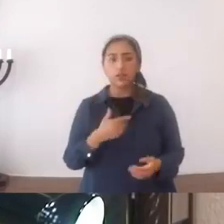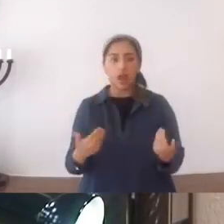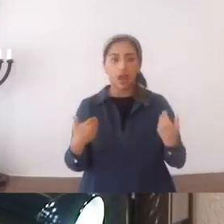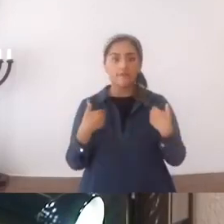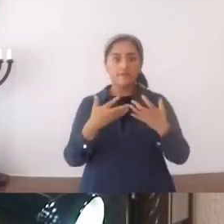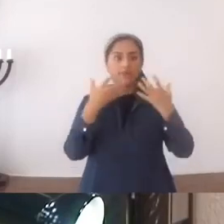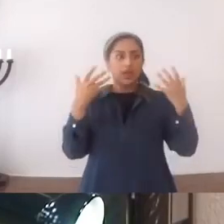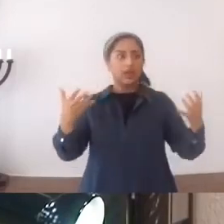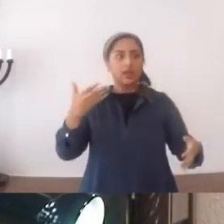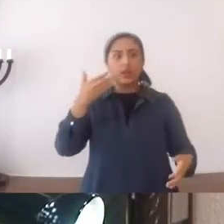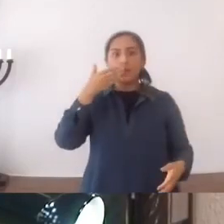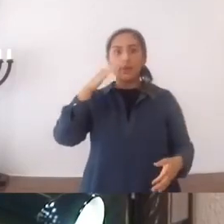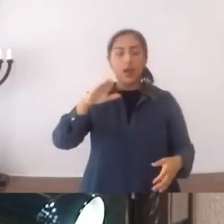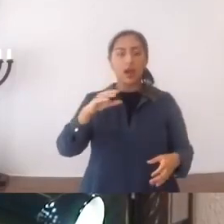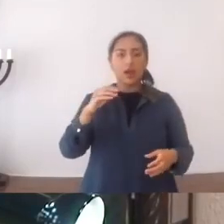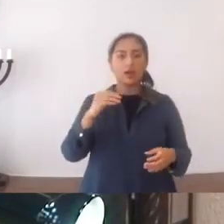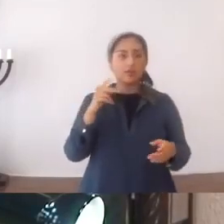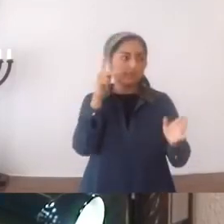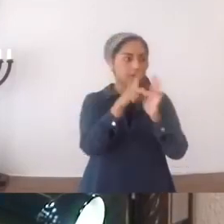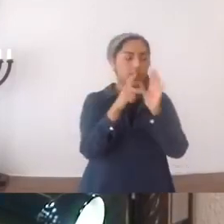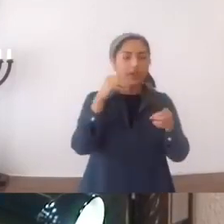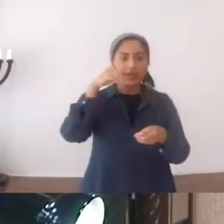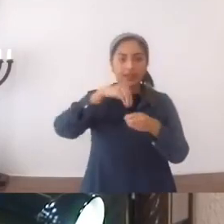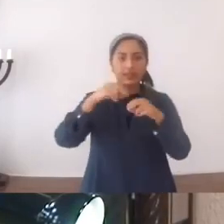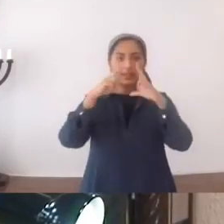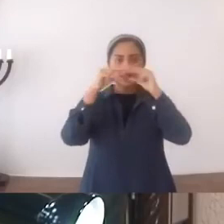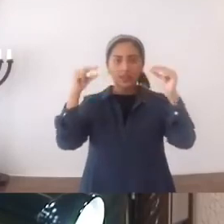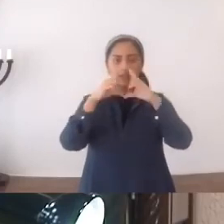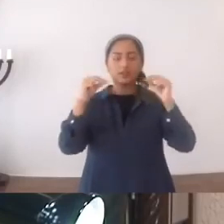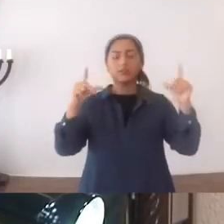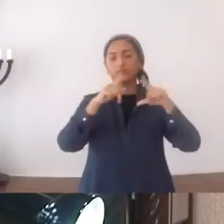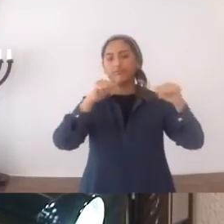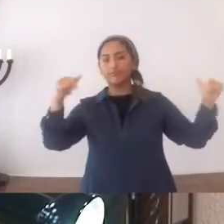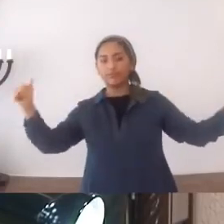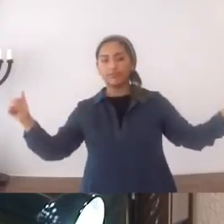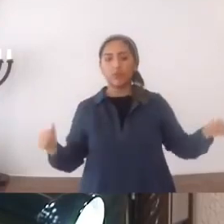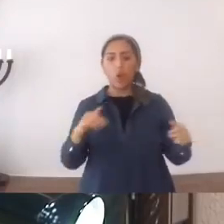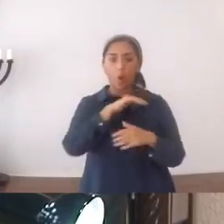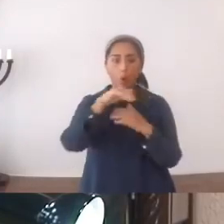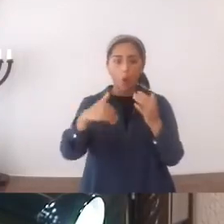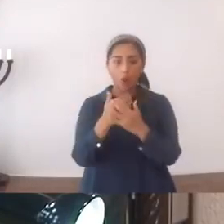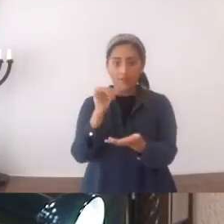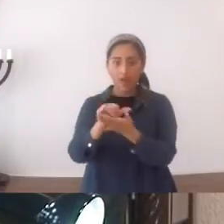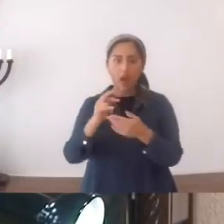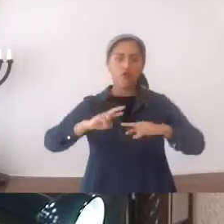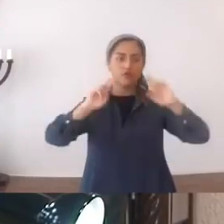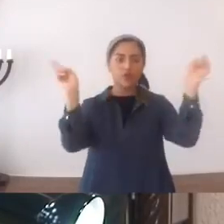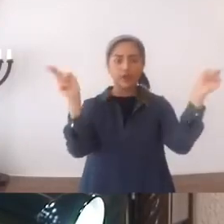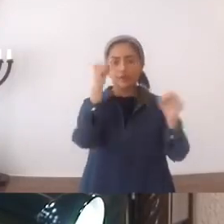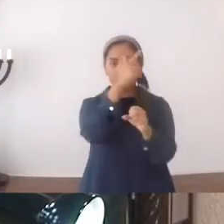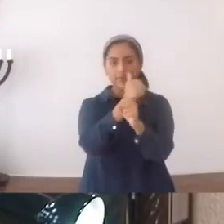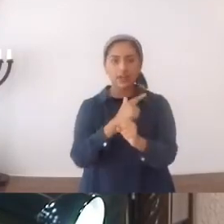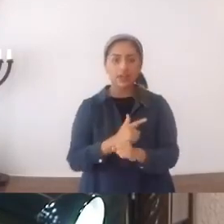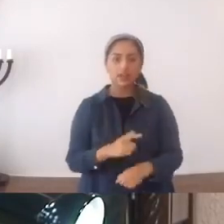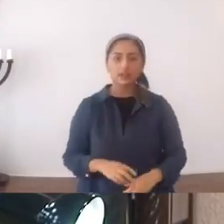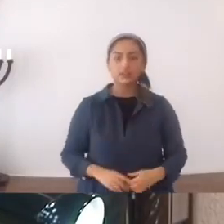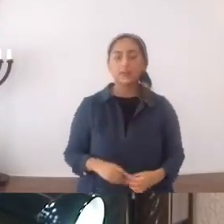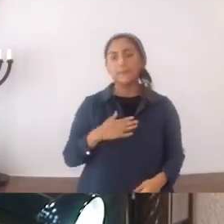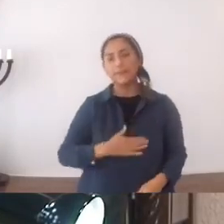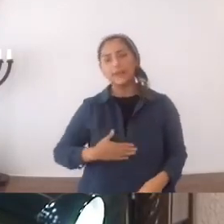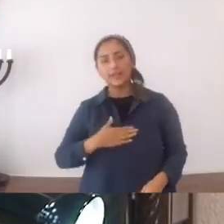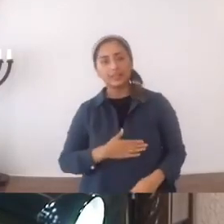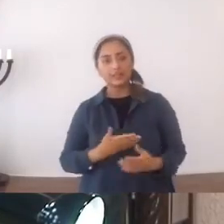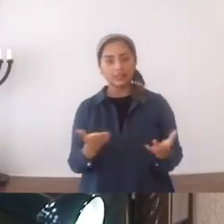gay marriage. La violencia que está en Nicaragua, Violence that is rising in etcétera, Nicaragua, etcétera. etc., etc. Todo está listo,